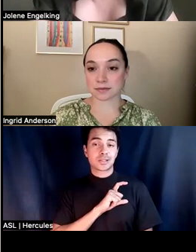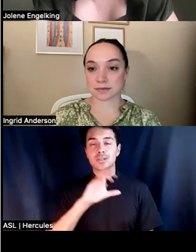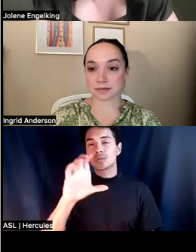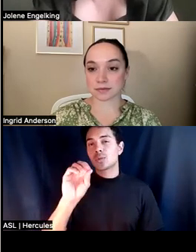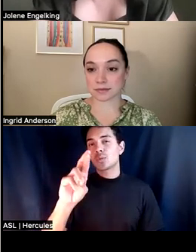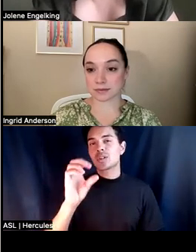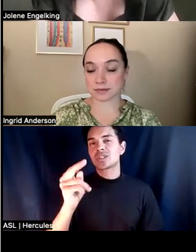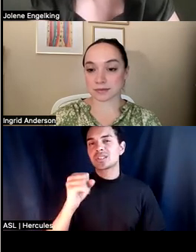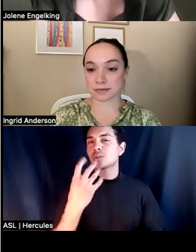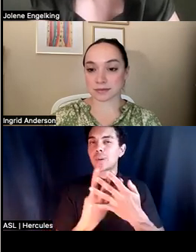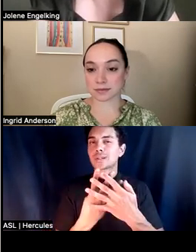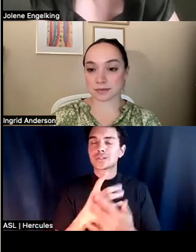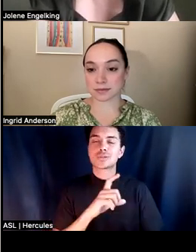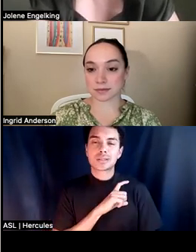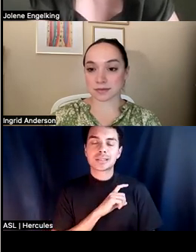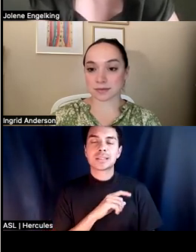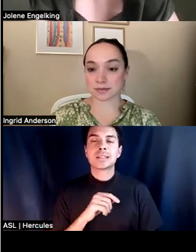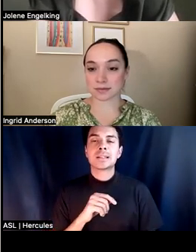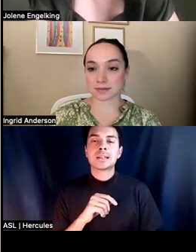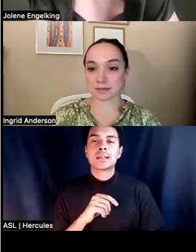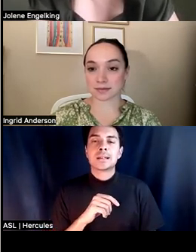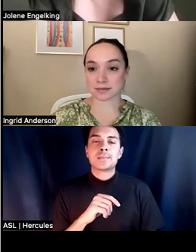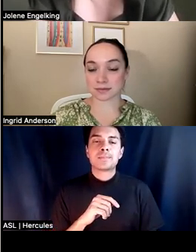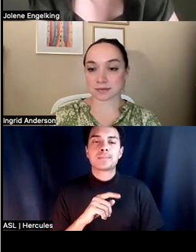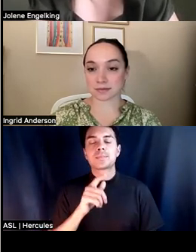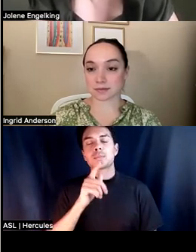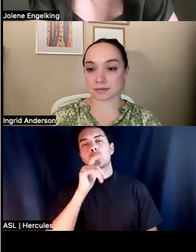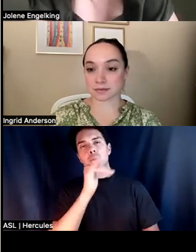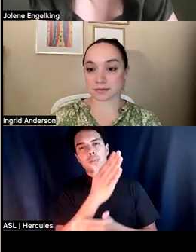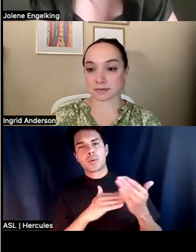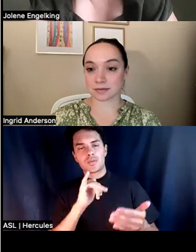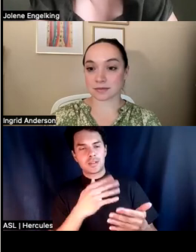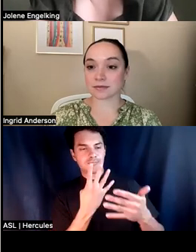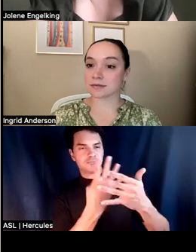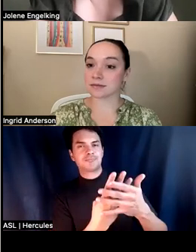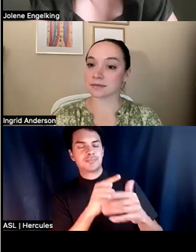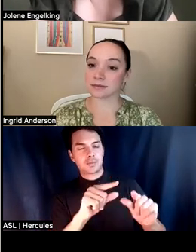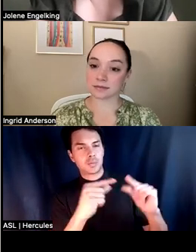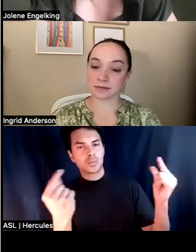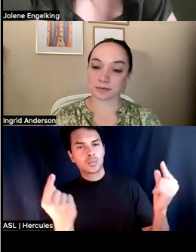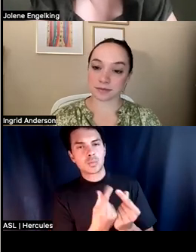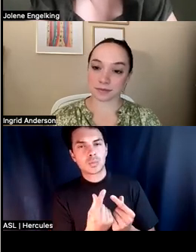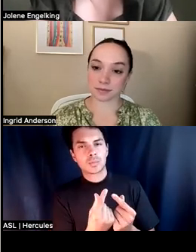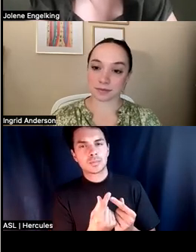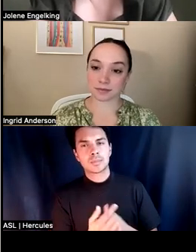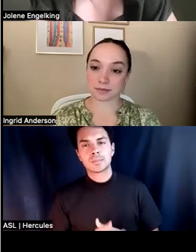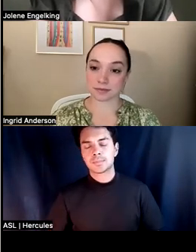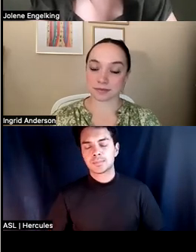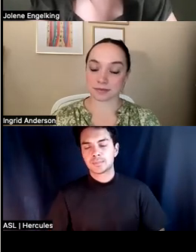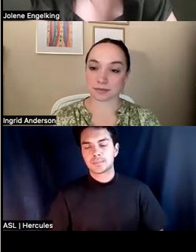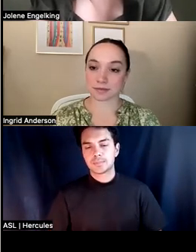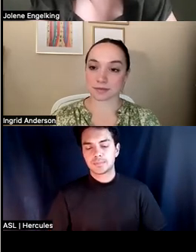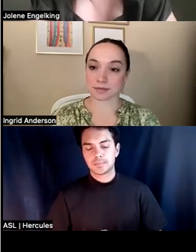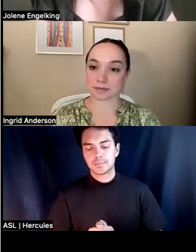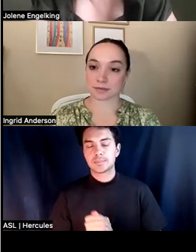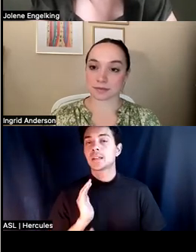part of who should be kind of part of this group, even though we know that, often our